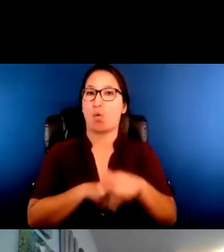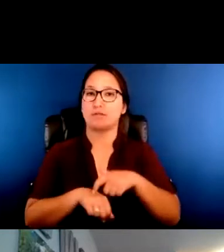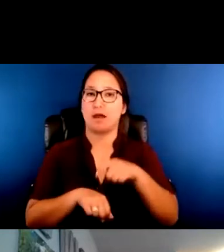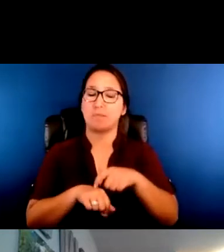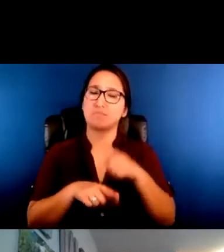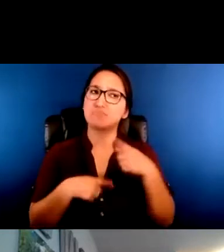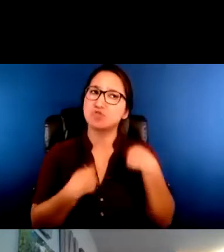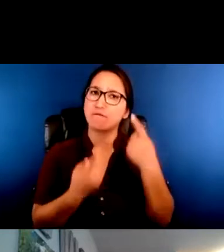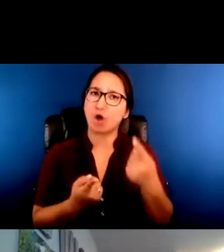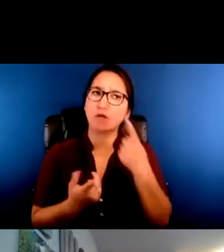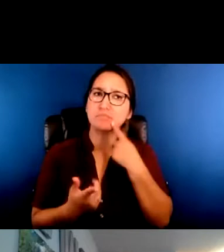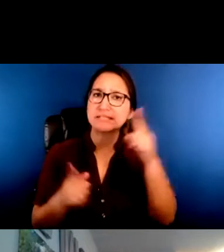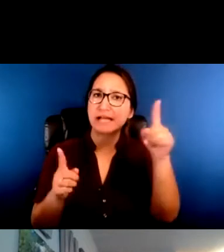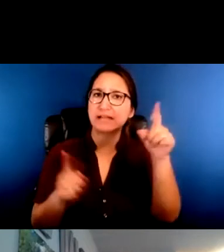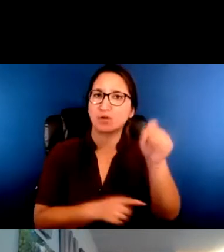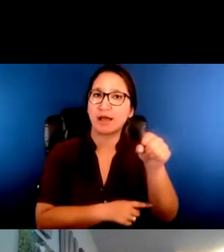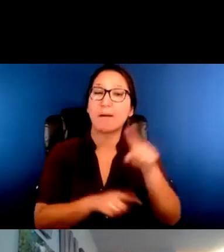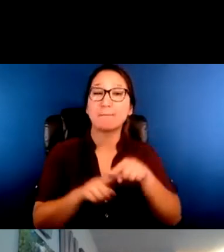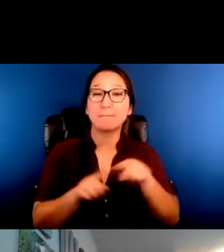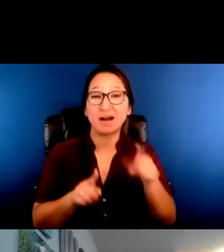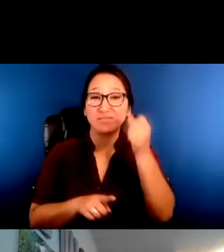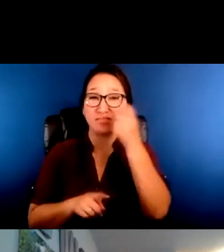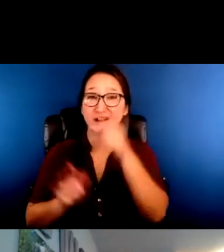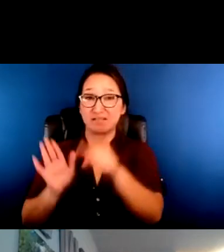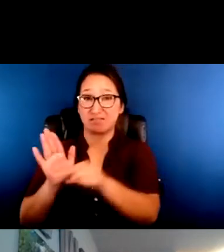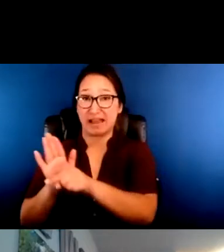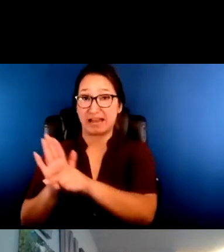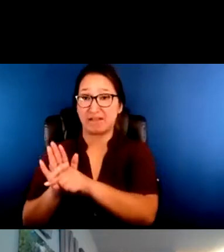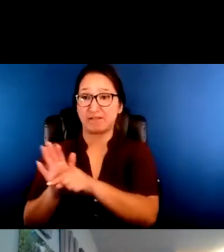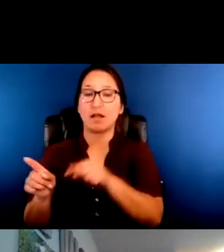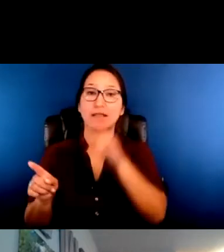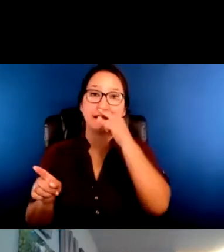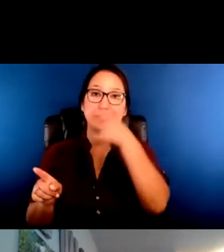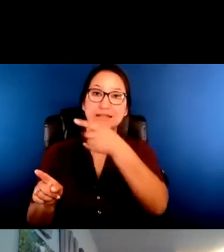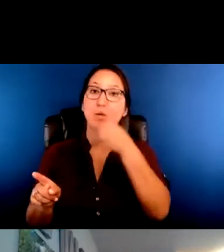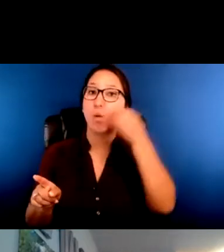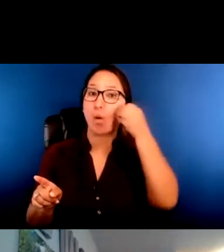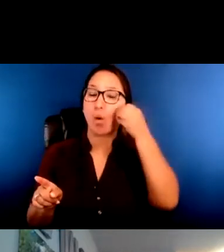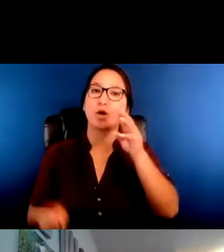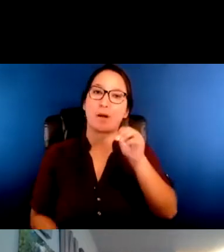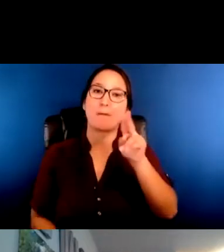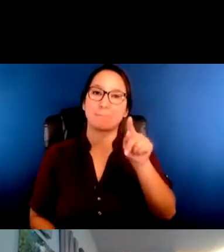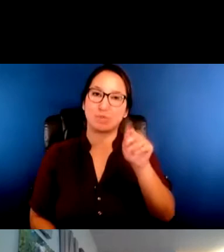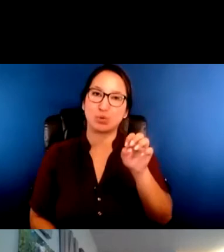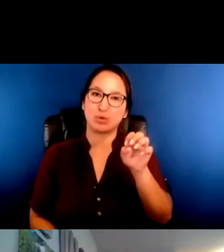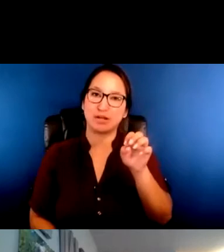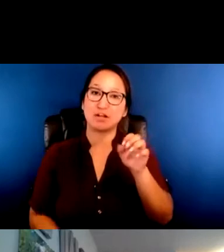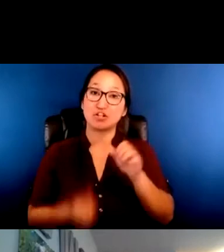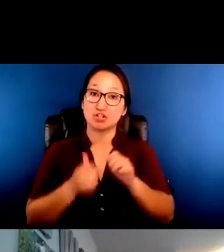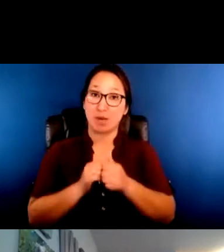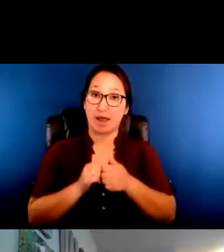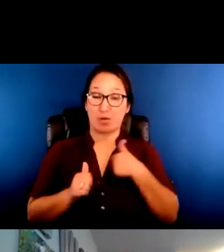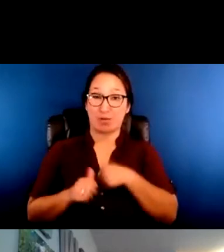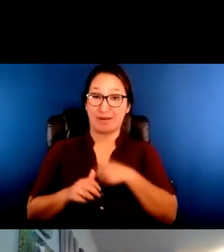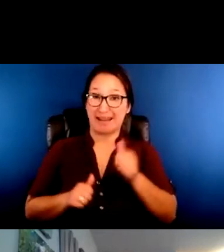The downside is that my kids at home are on mute. So in order to hear the kids at home, we have to actually kind of shut down the rehearsal